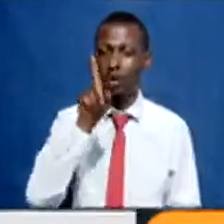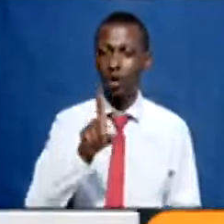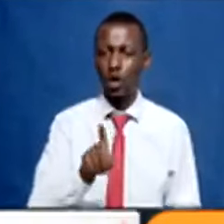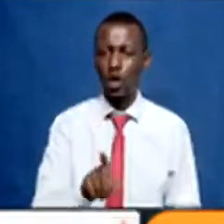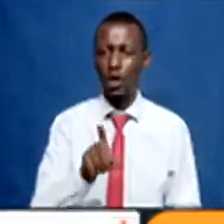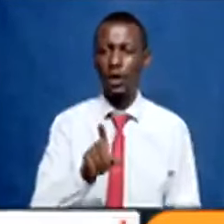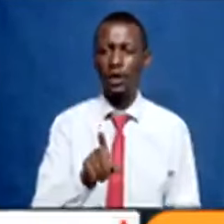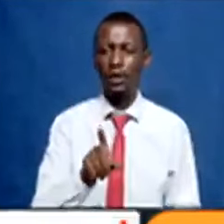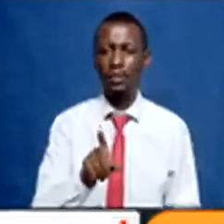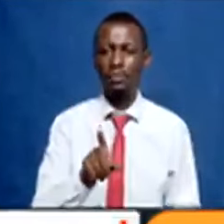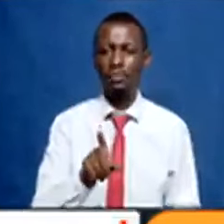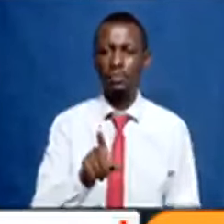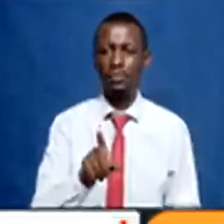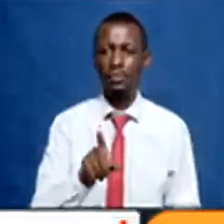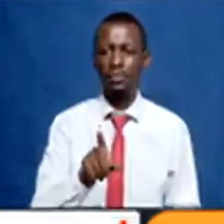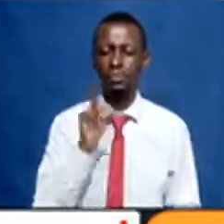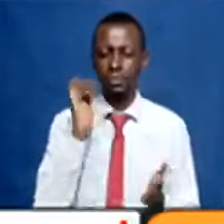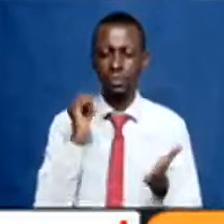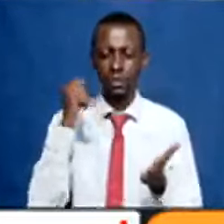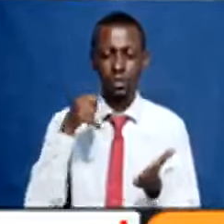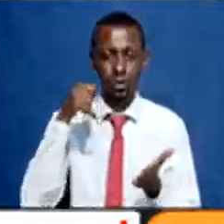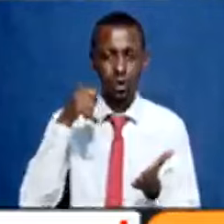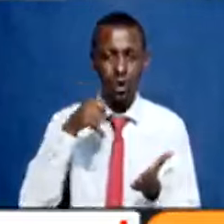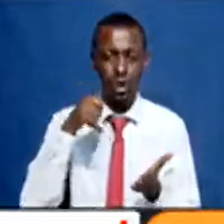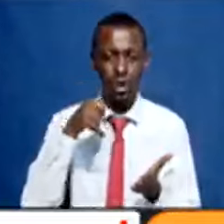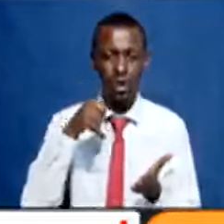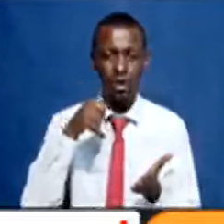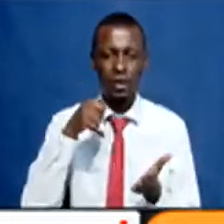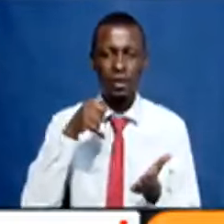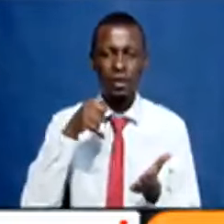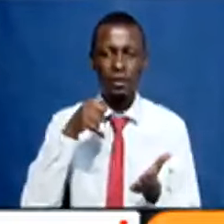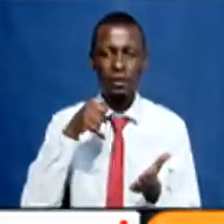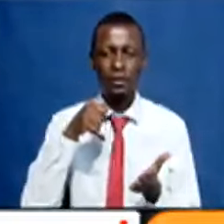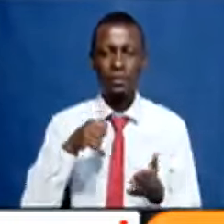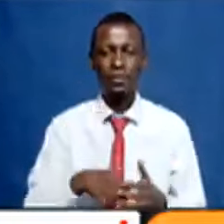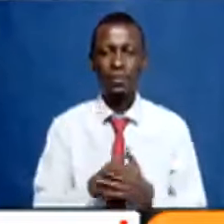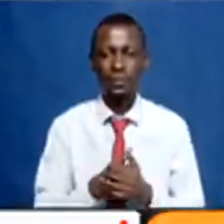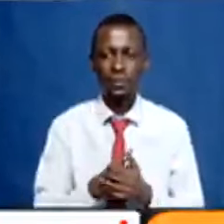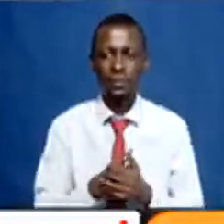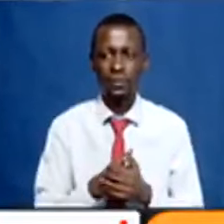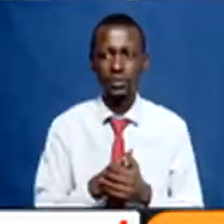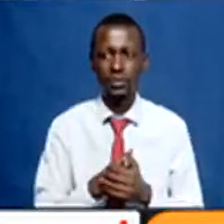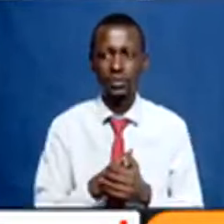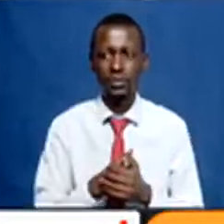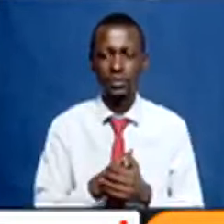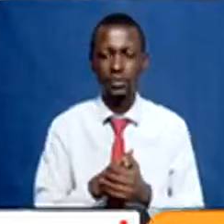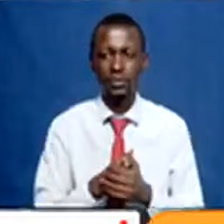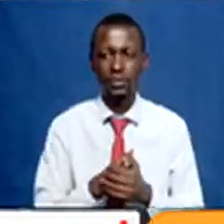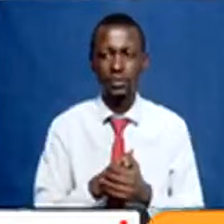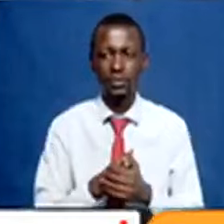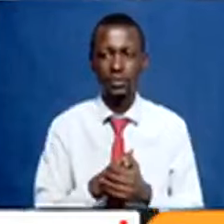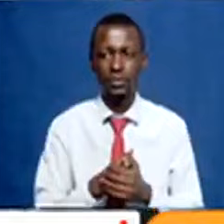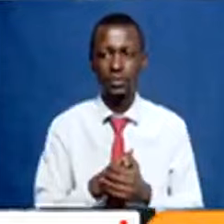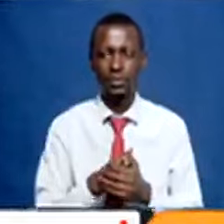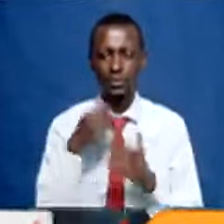chairman, include both additions, what additionally come to the